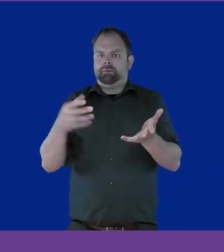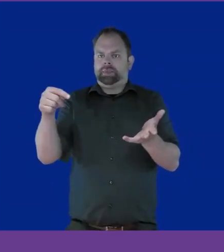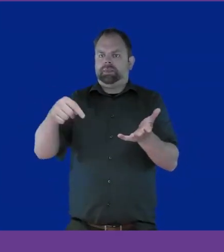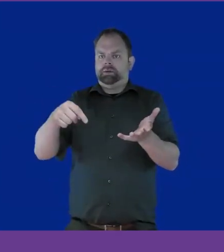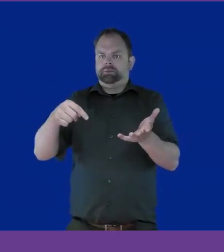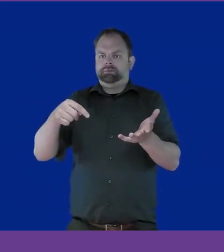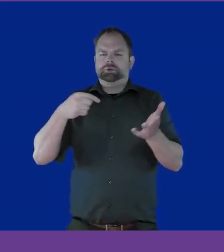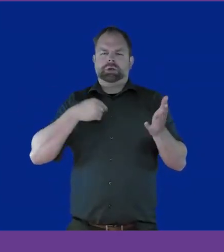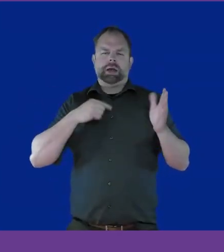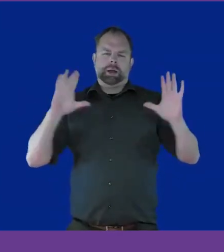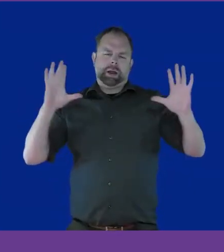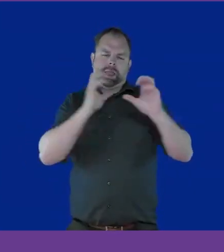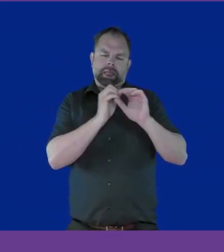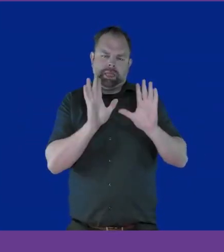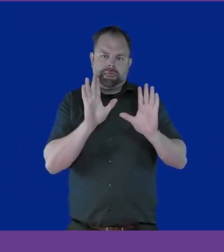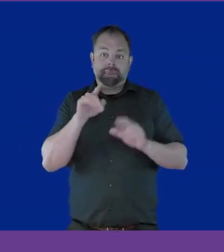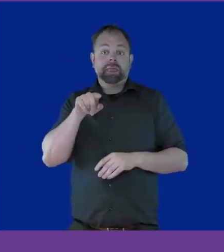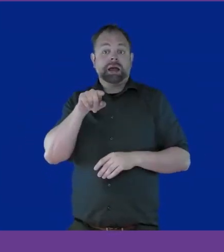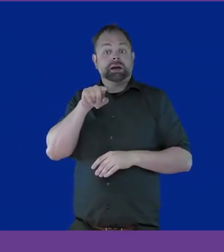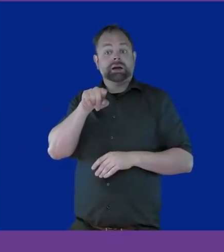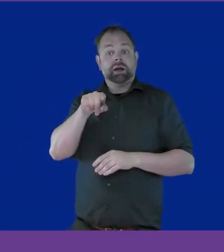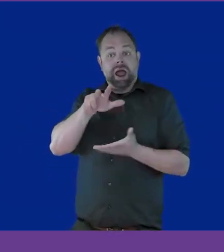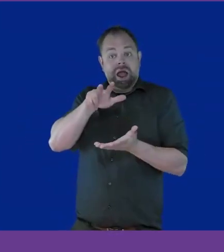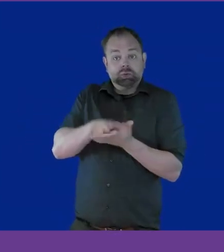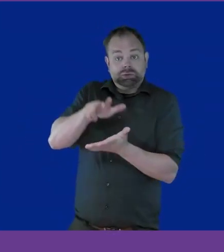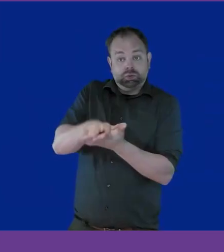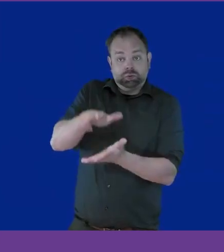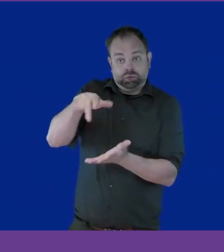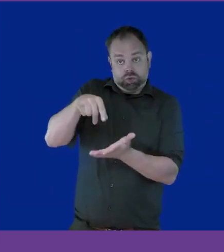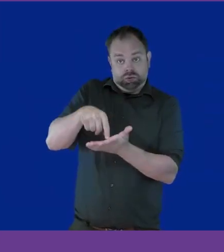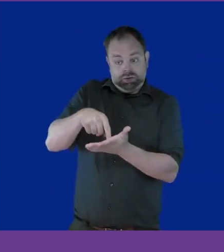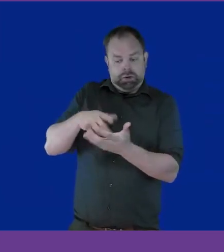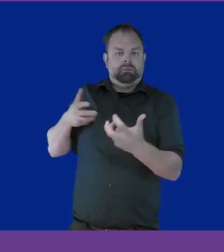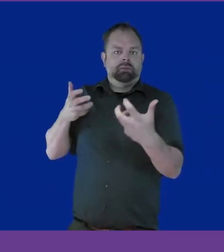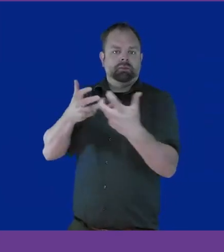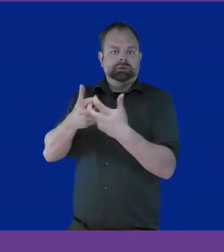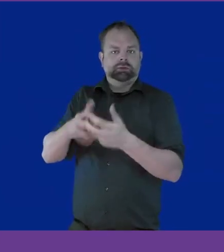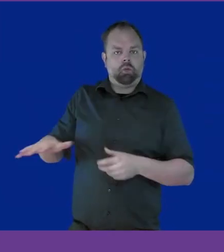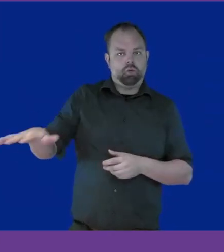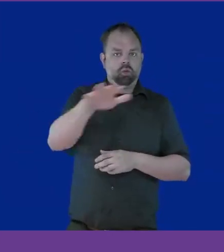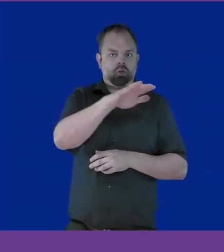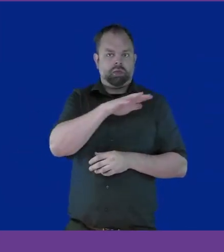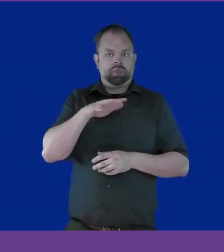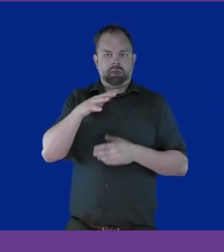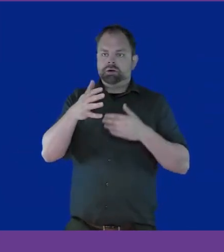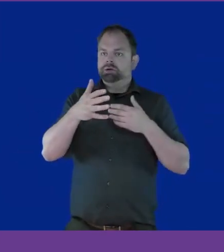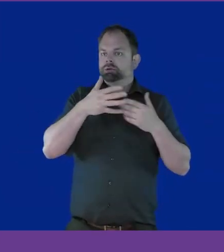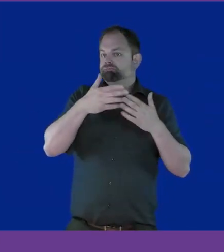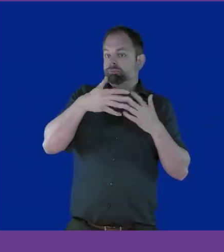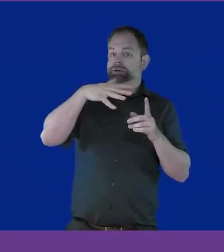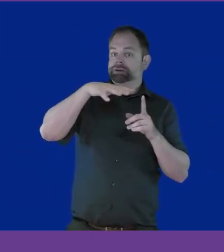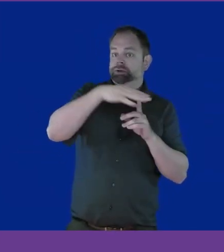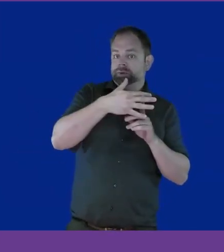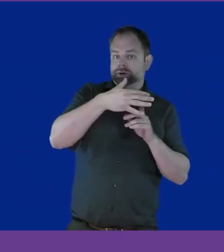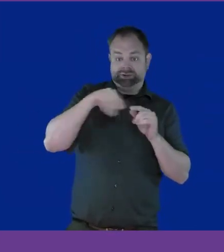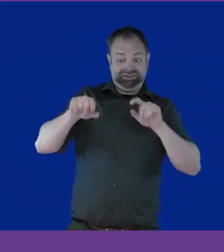but I think it's intended. And the second one, that this method should not be entirely, this should not be a single